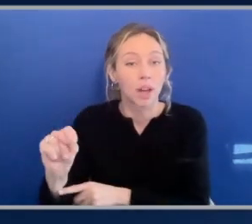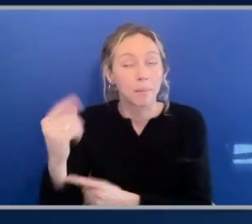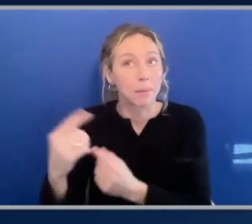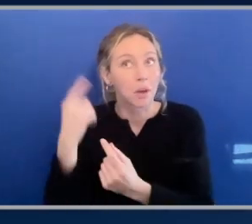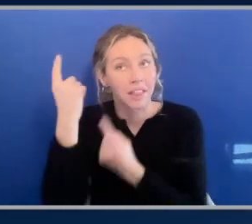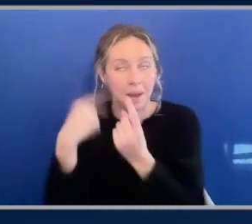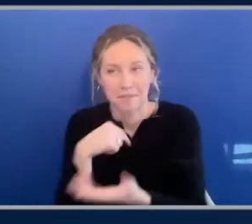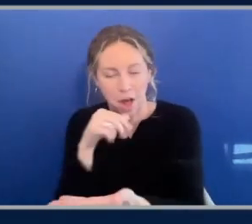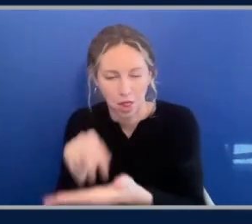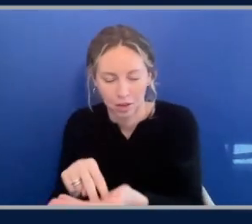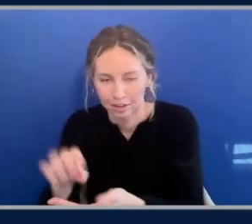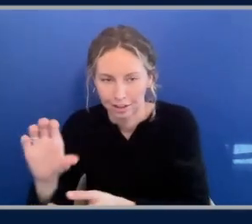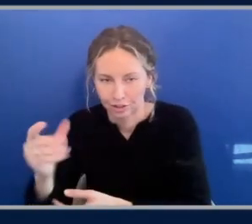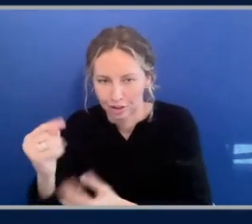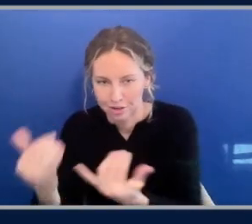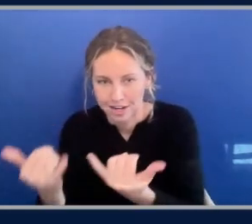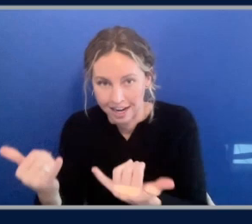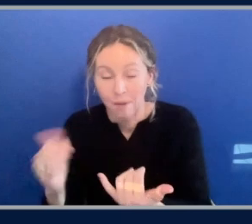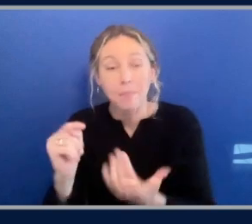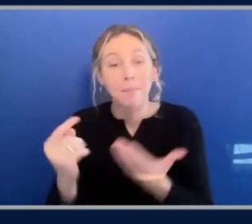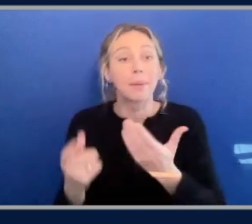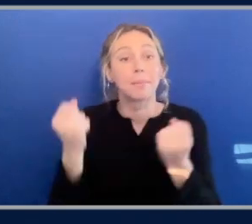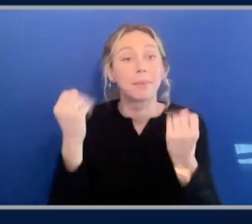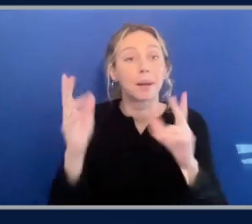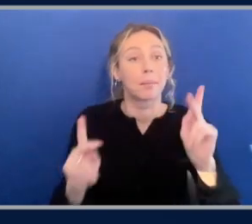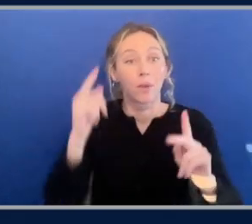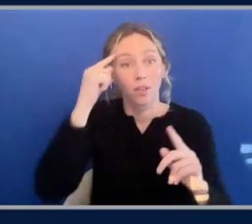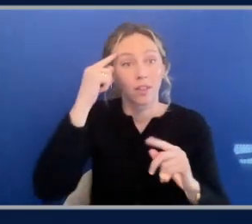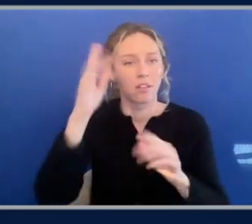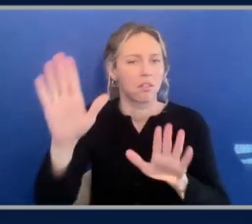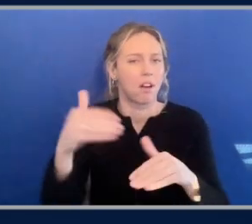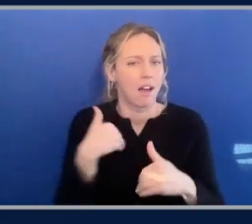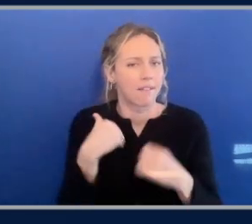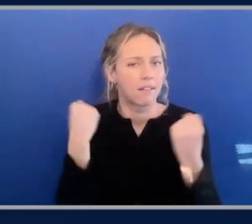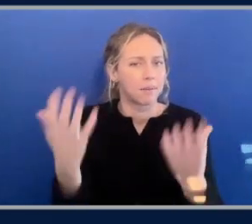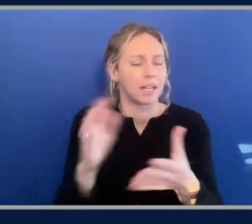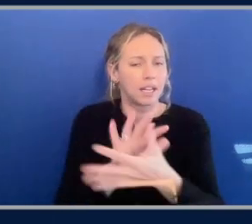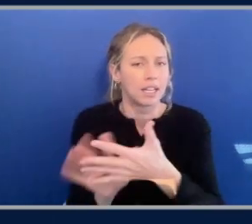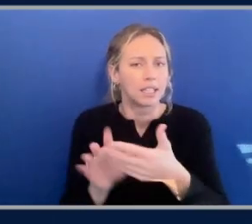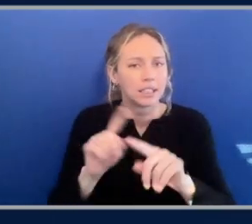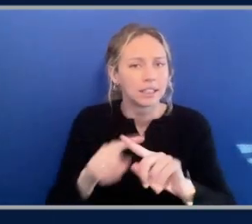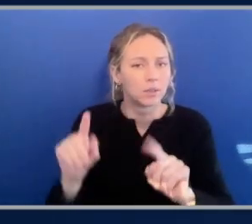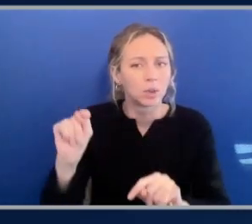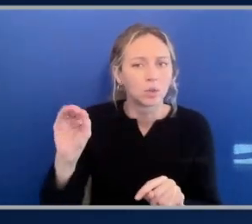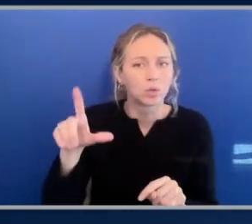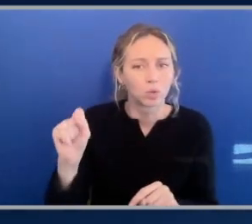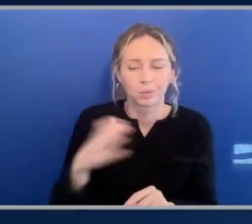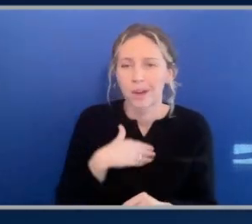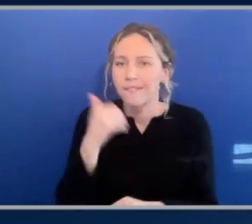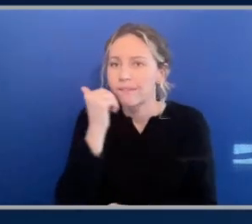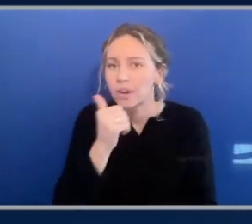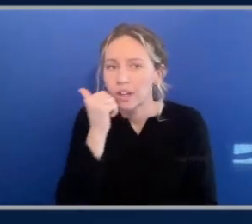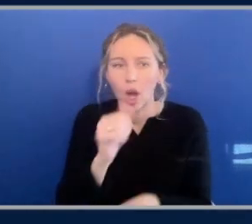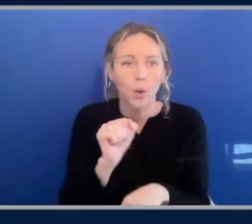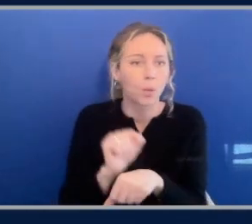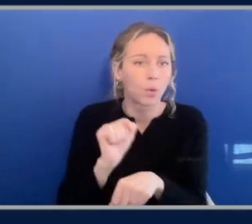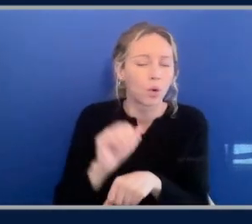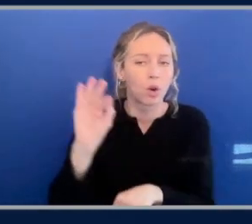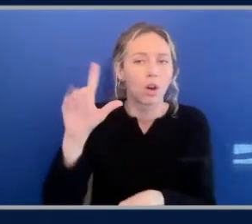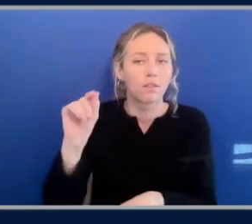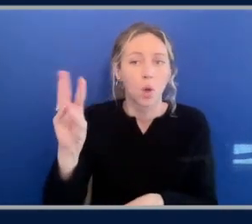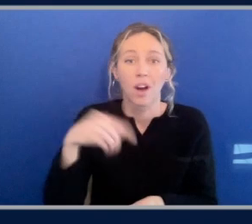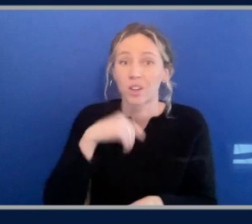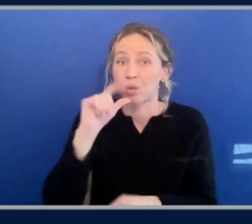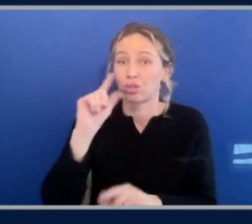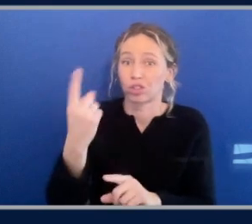chat, they're probably thinking, well, wait a second, I have a lot of different tools that I use in my day-to-day workflow. I might not use just this one CLI